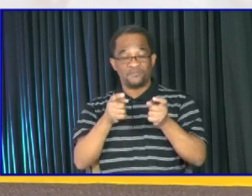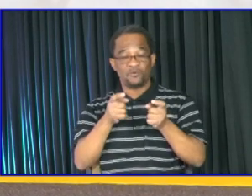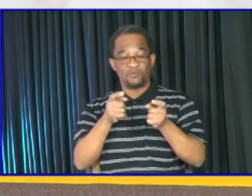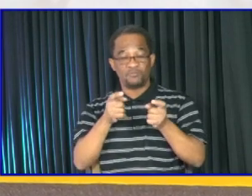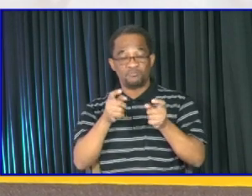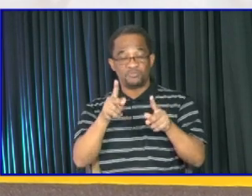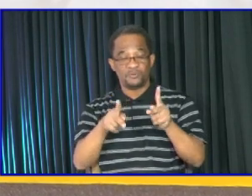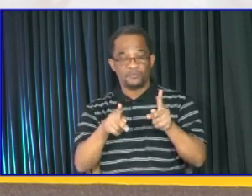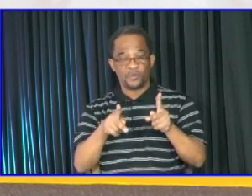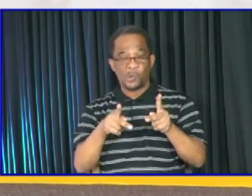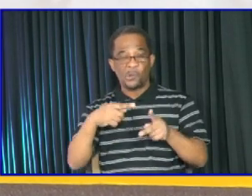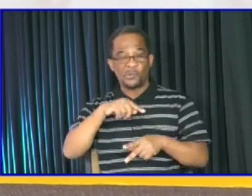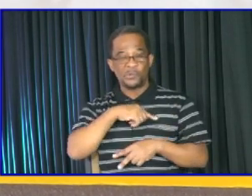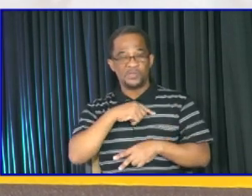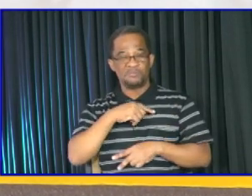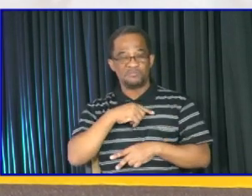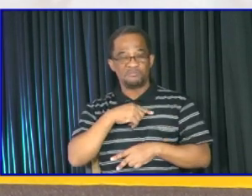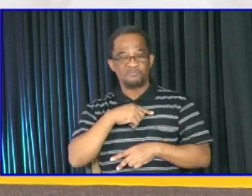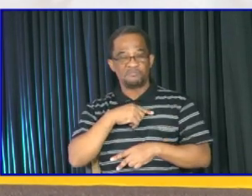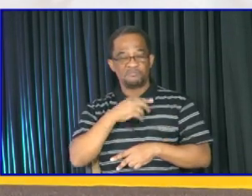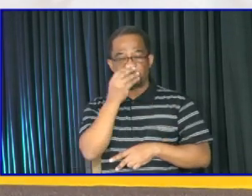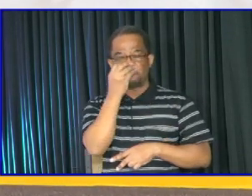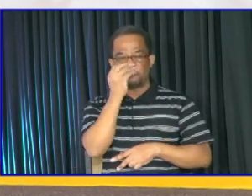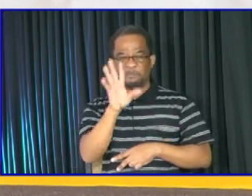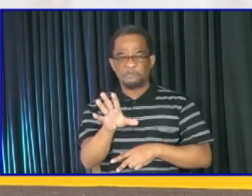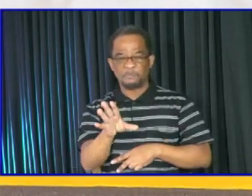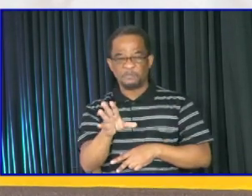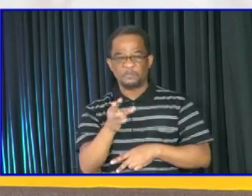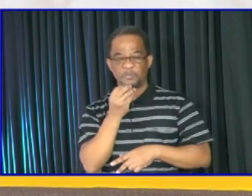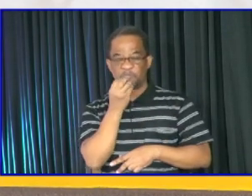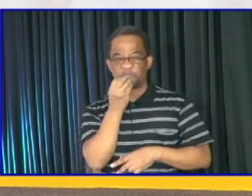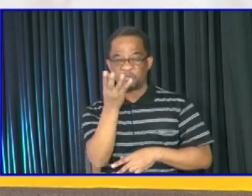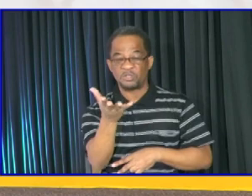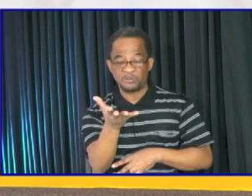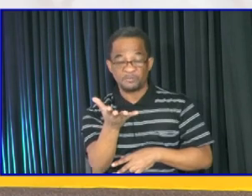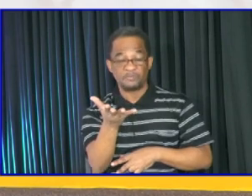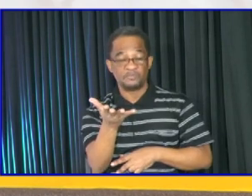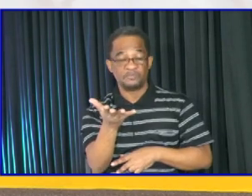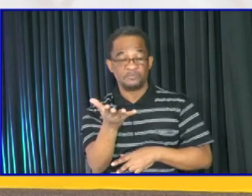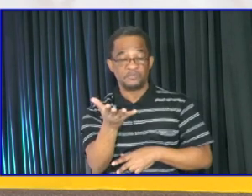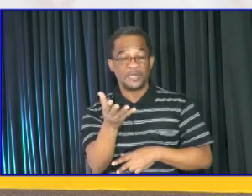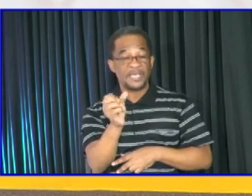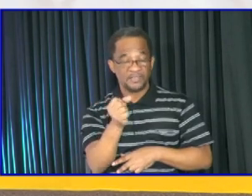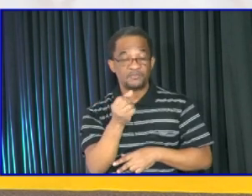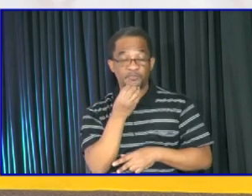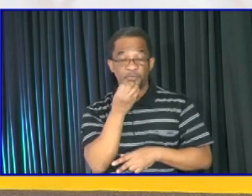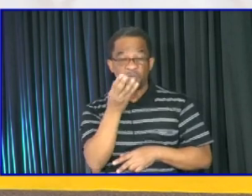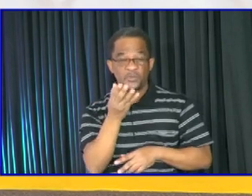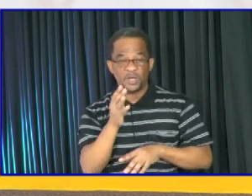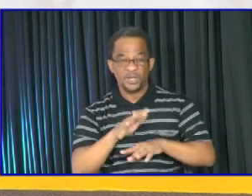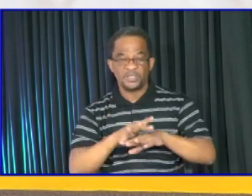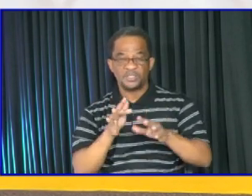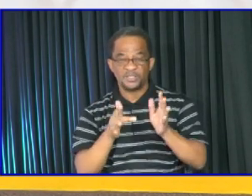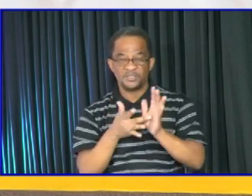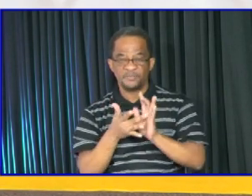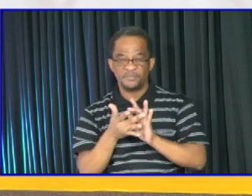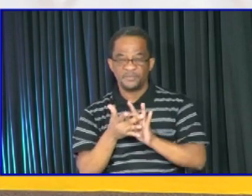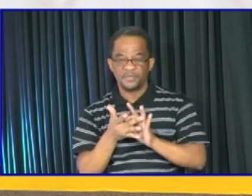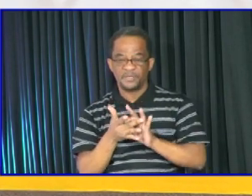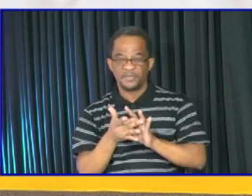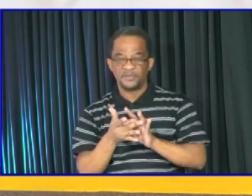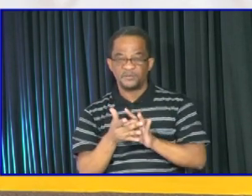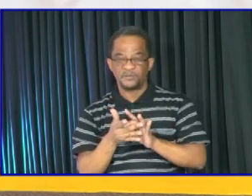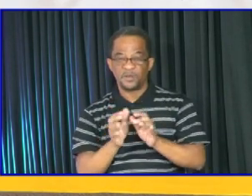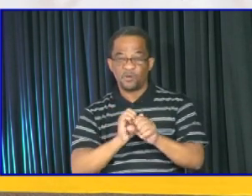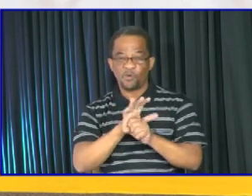the audacity to spit their coronavirus infected saliva